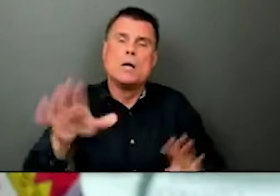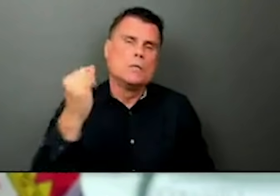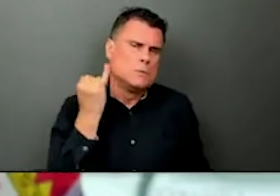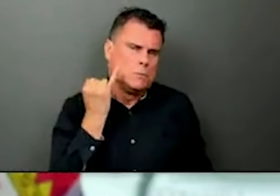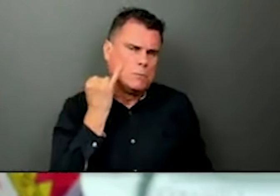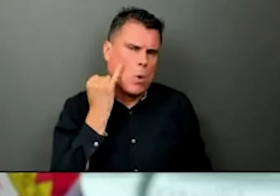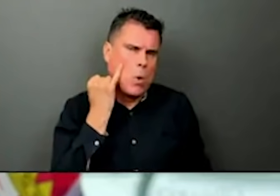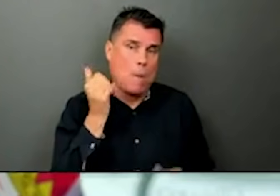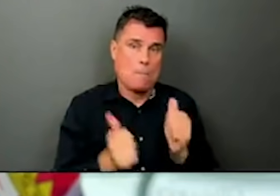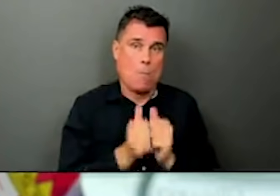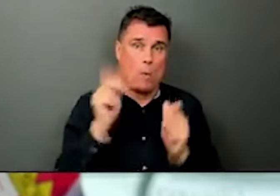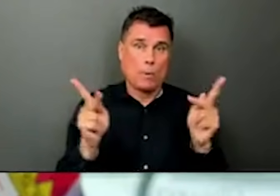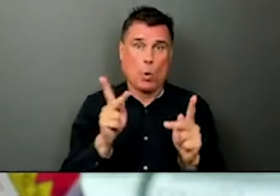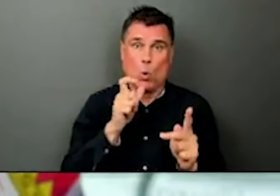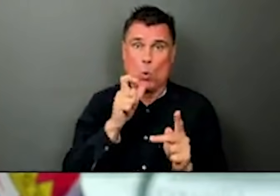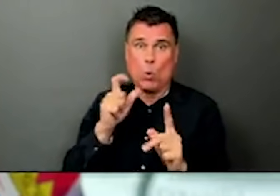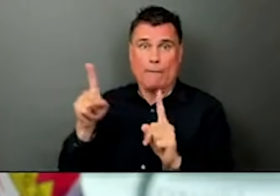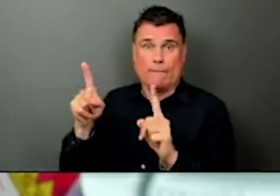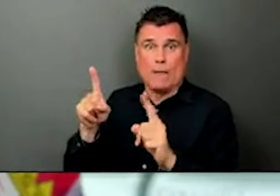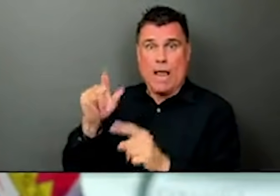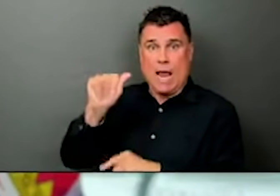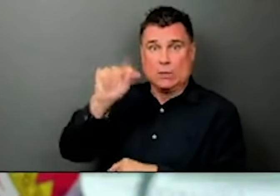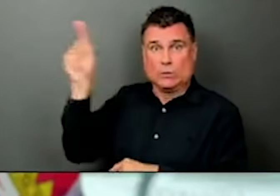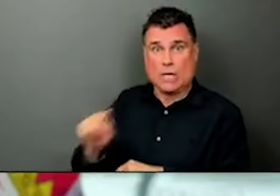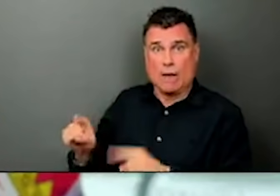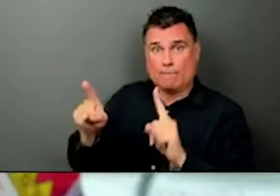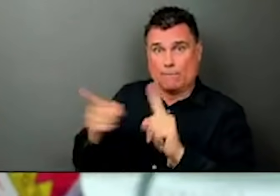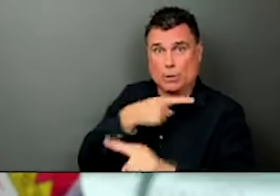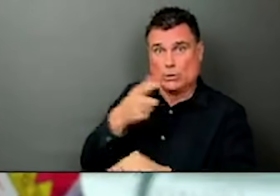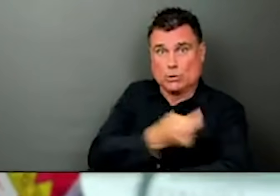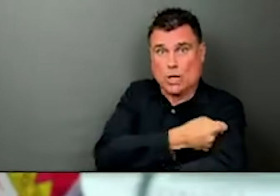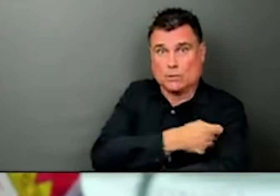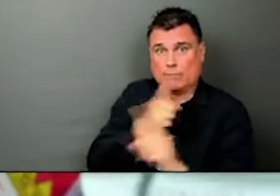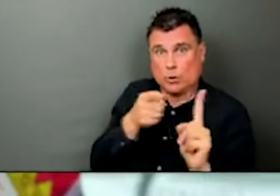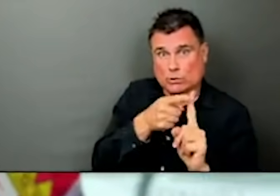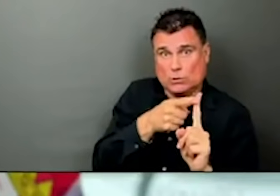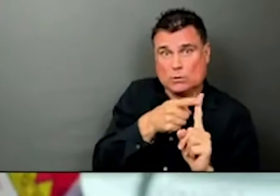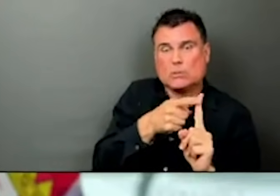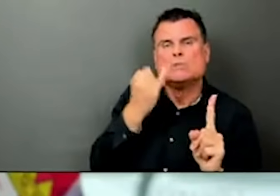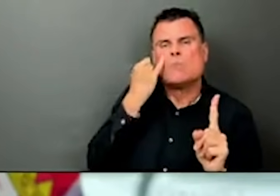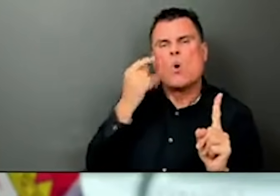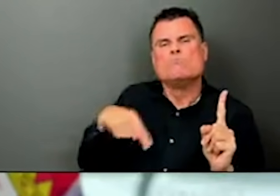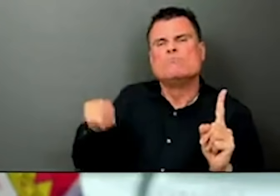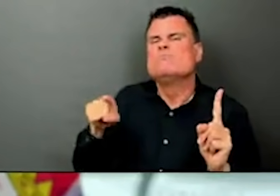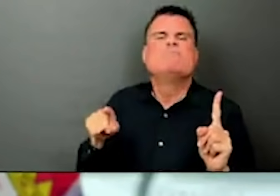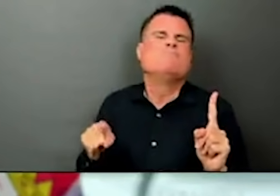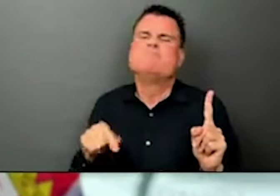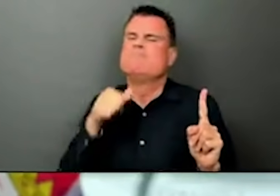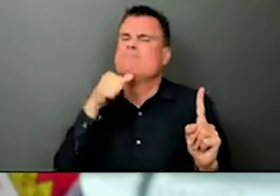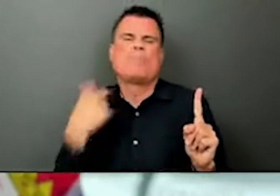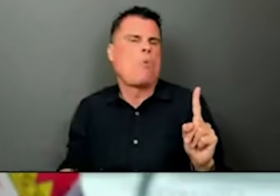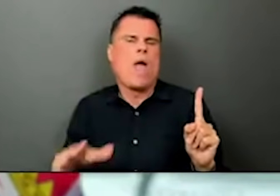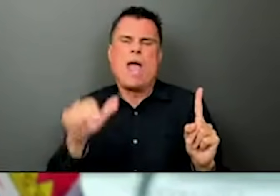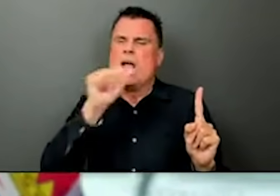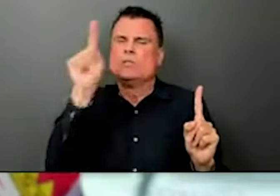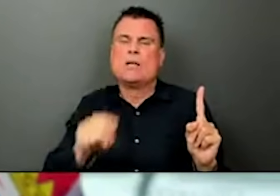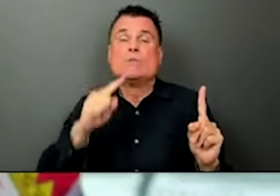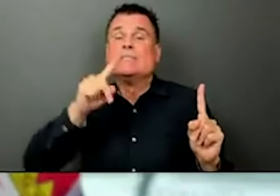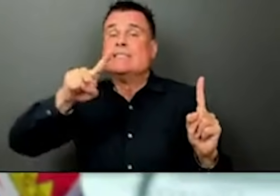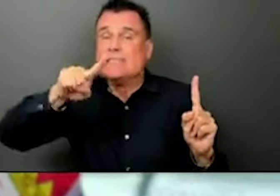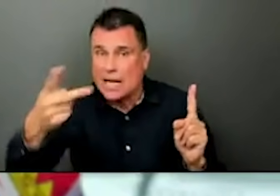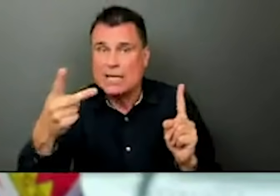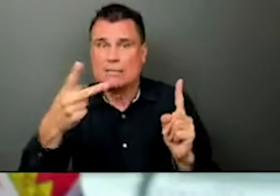unused? So thank you for the question. In terms of the vaccine management, what we would do with